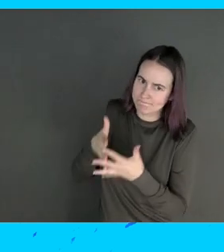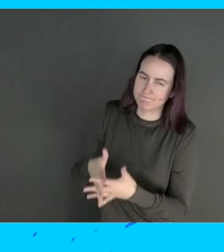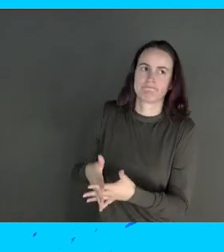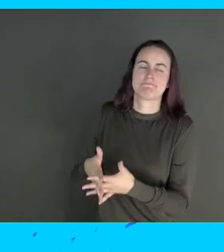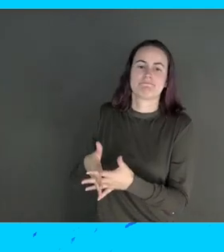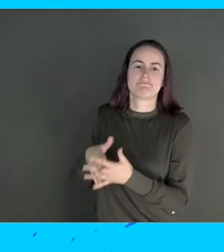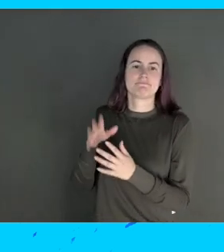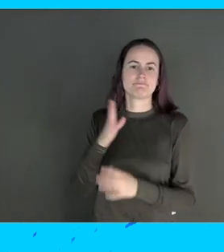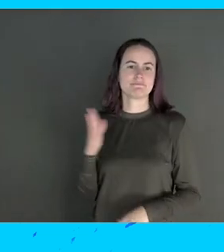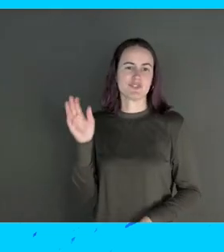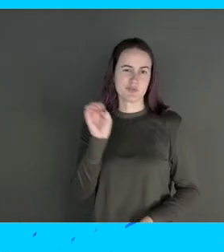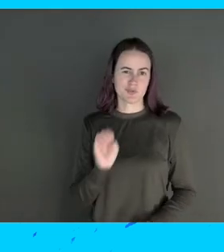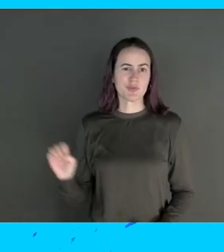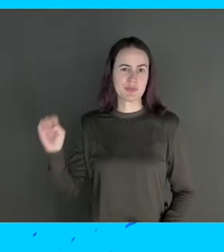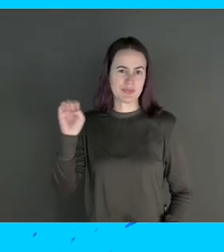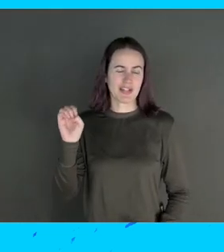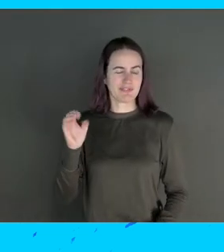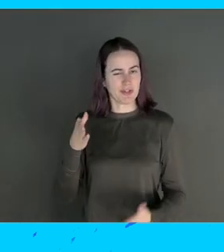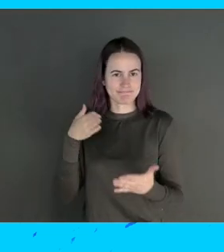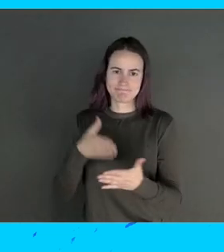society. And